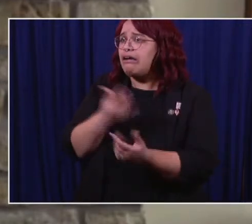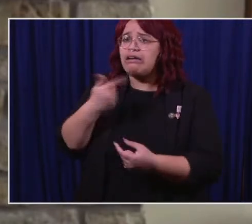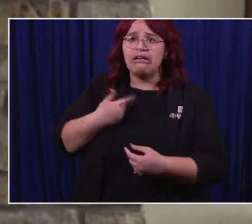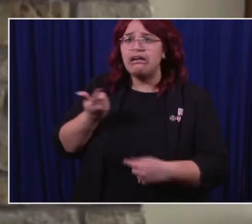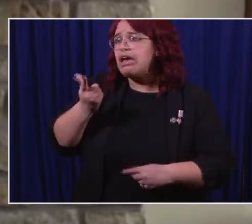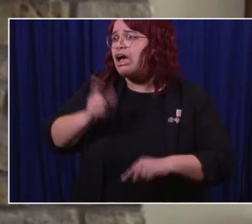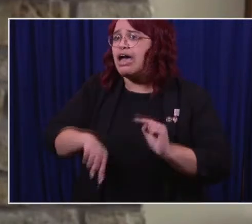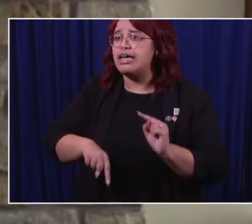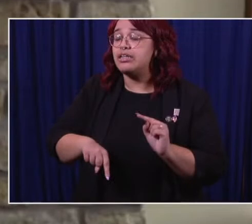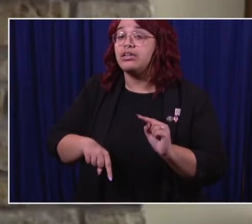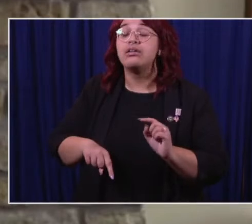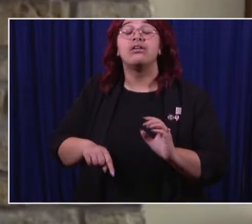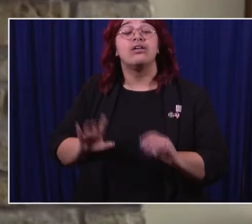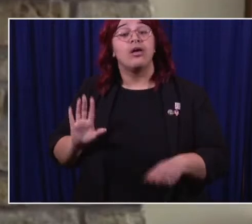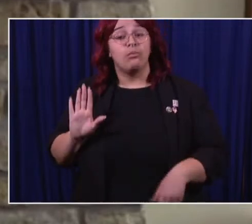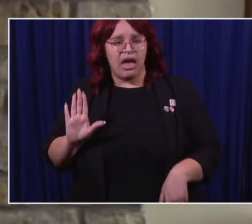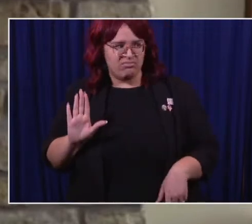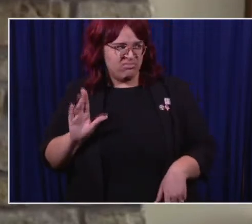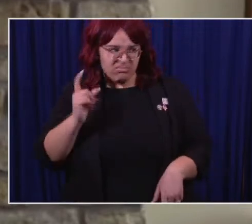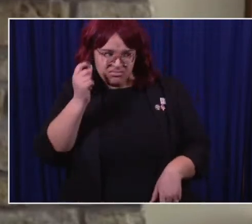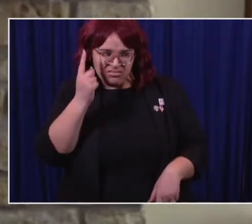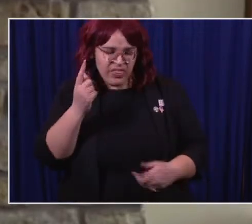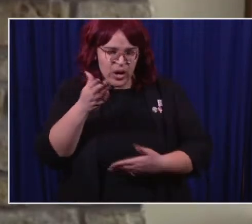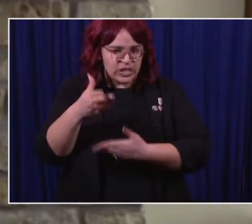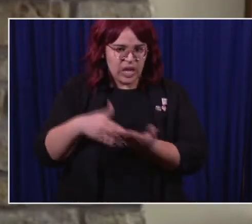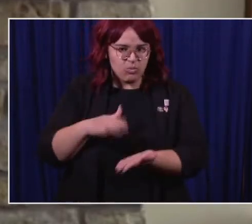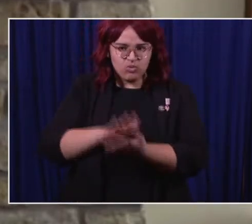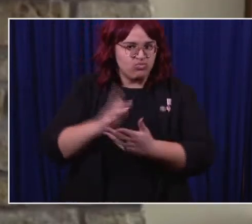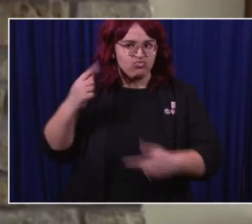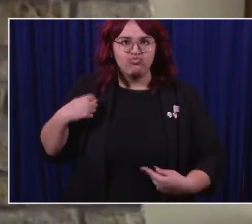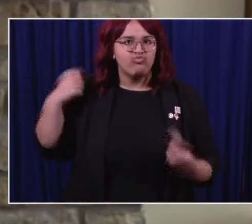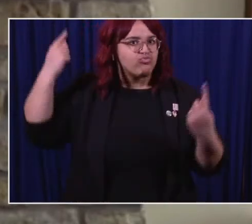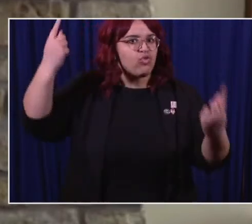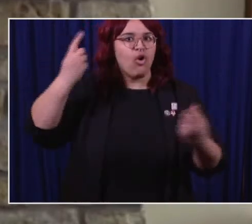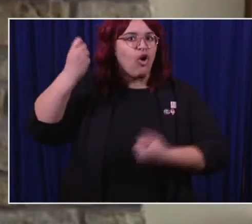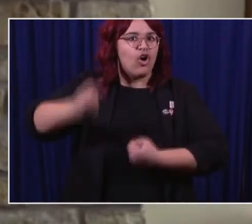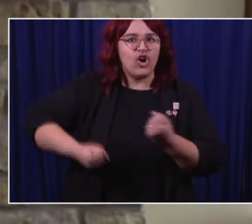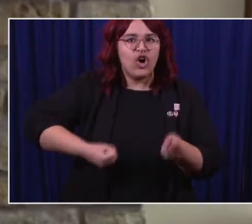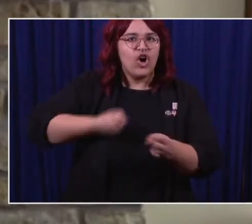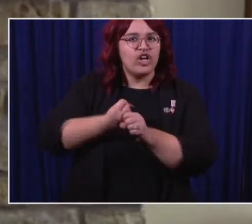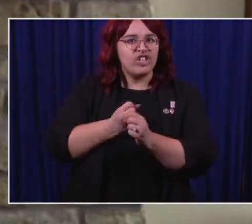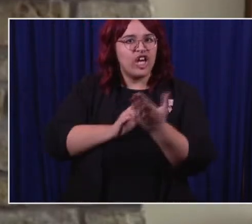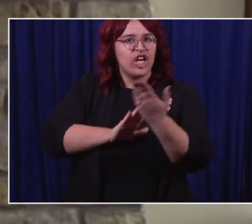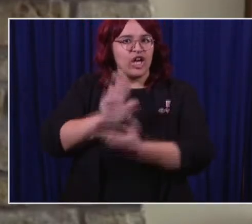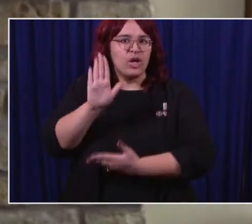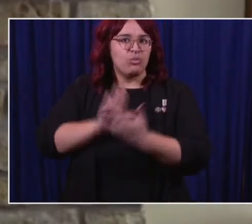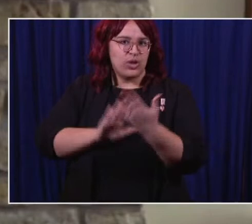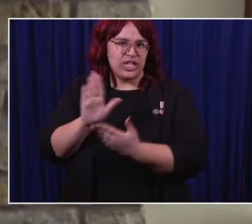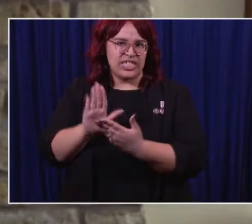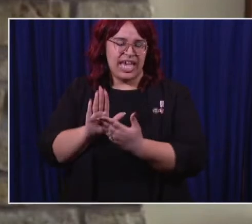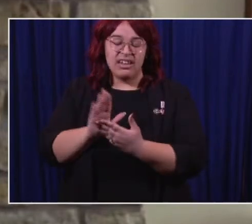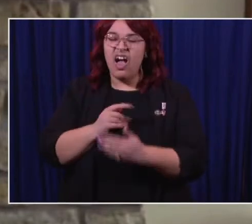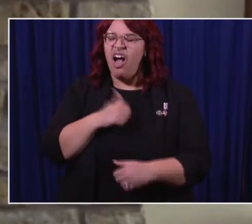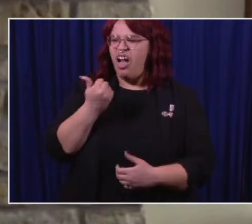schools that have been able to be in all year, and somehow they look up and they say, well, this isn't really fair, you